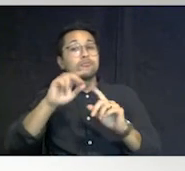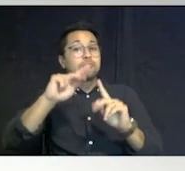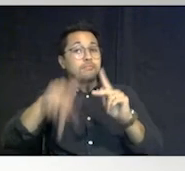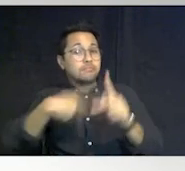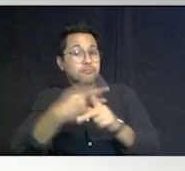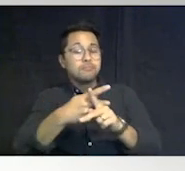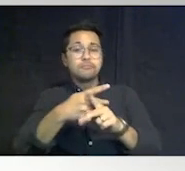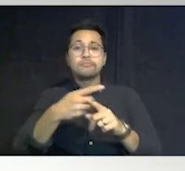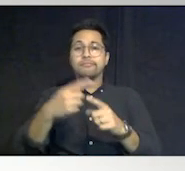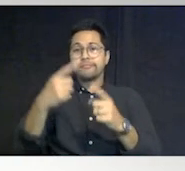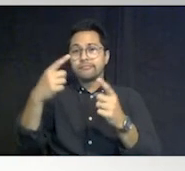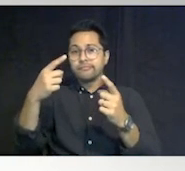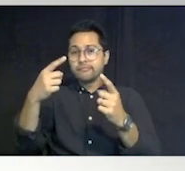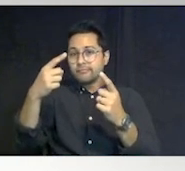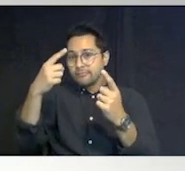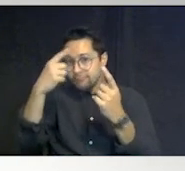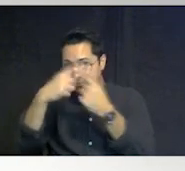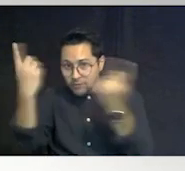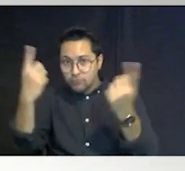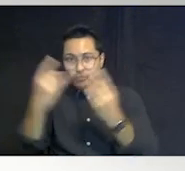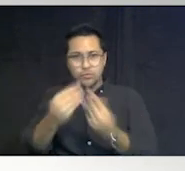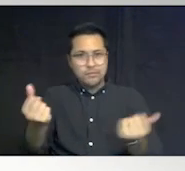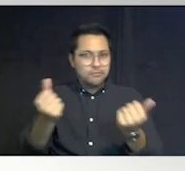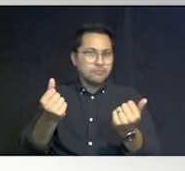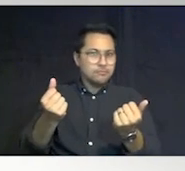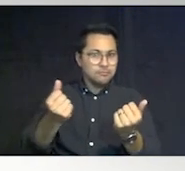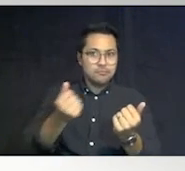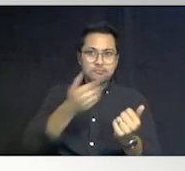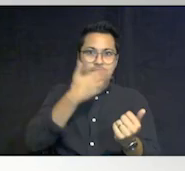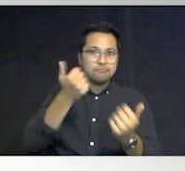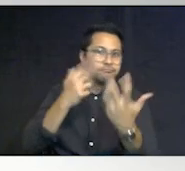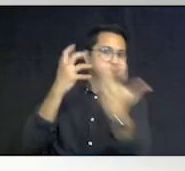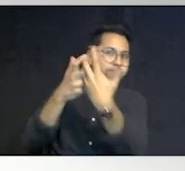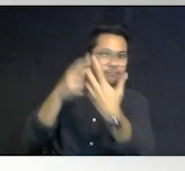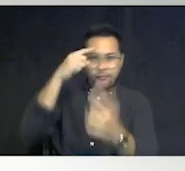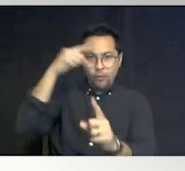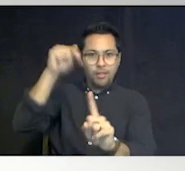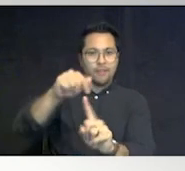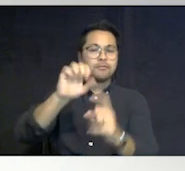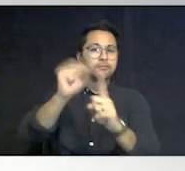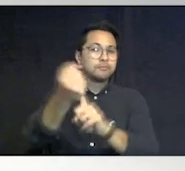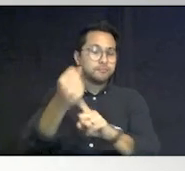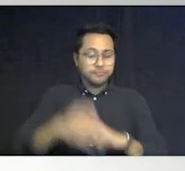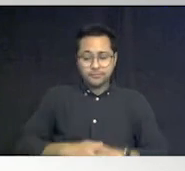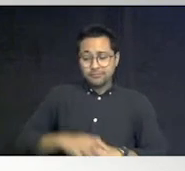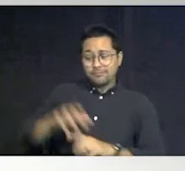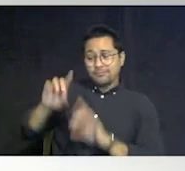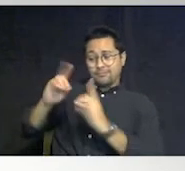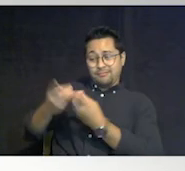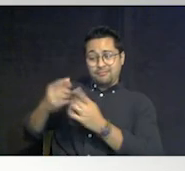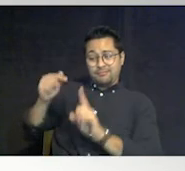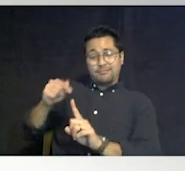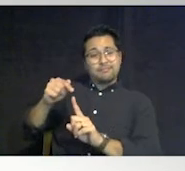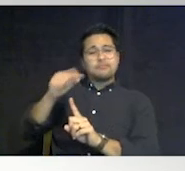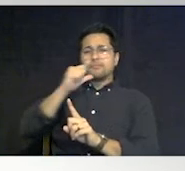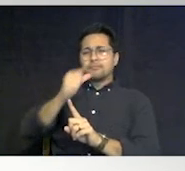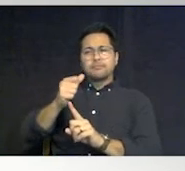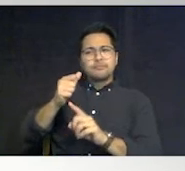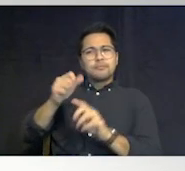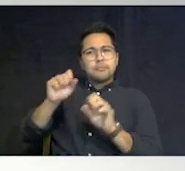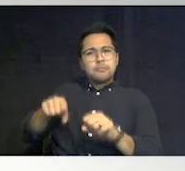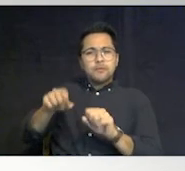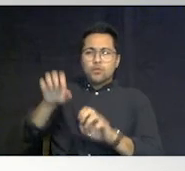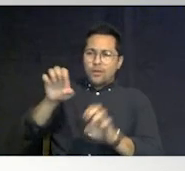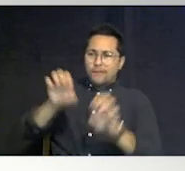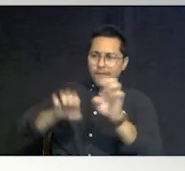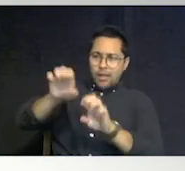be the most appropriate for that scenario. So the district was not able to evaluate a child